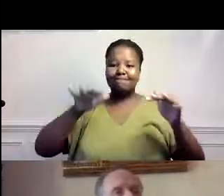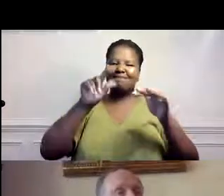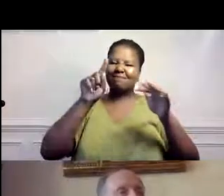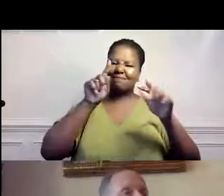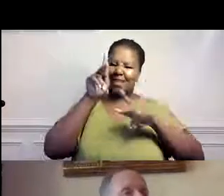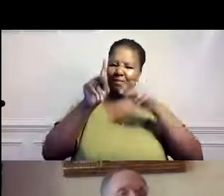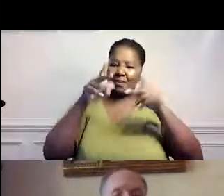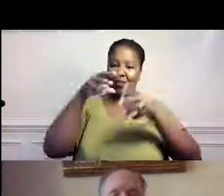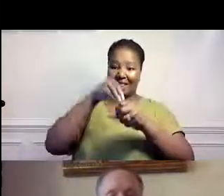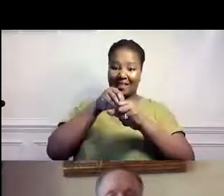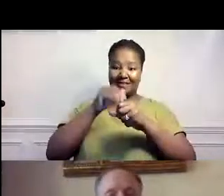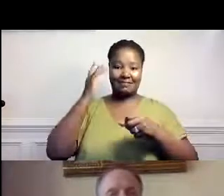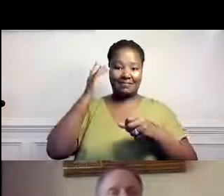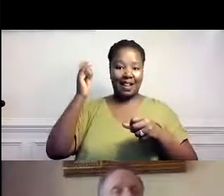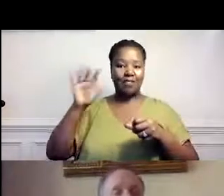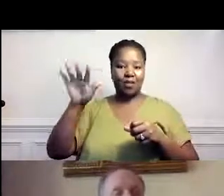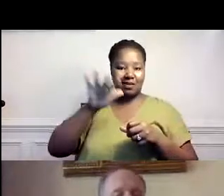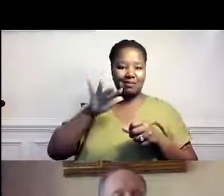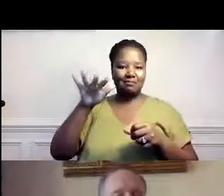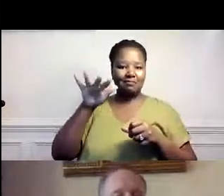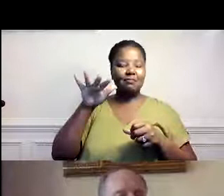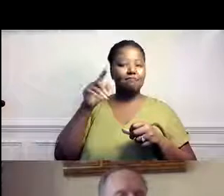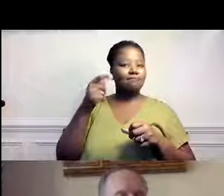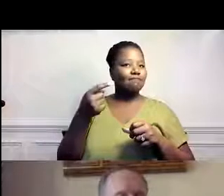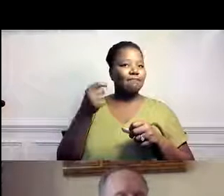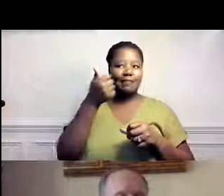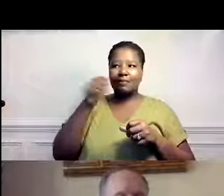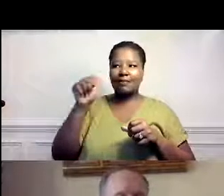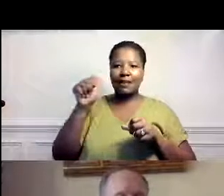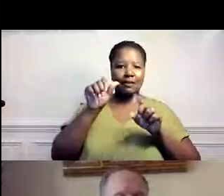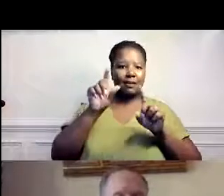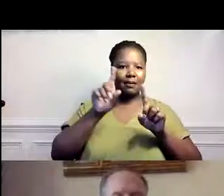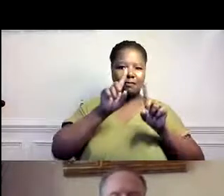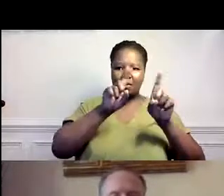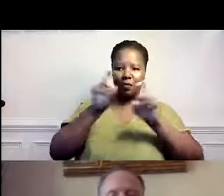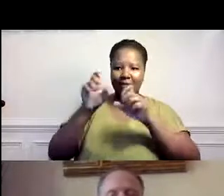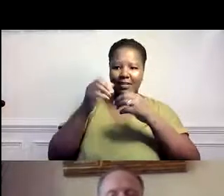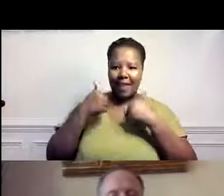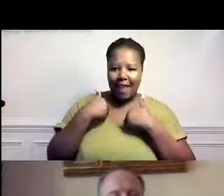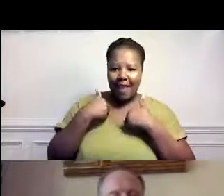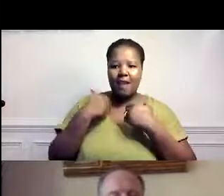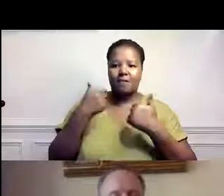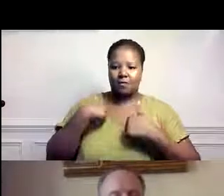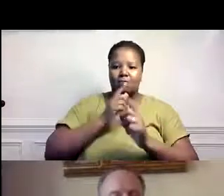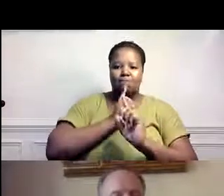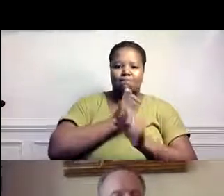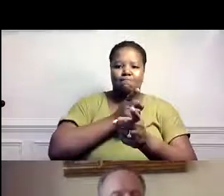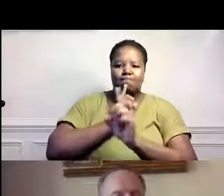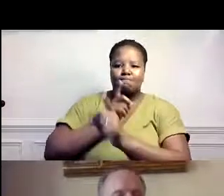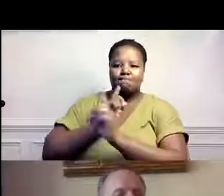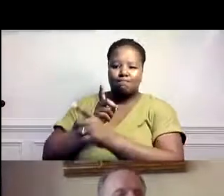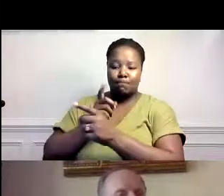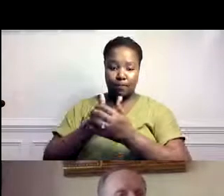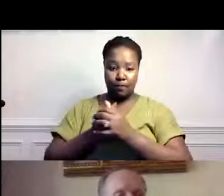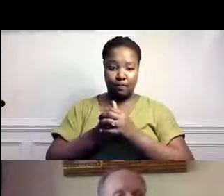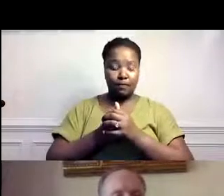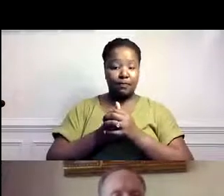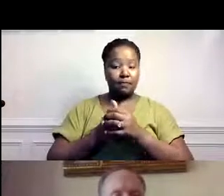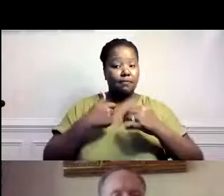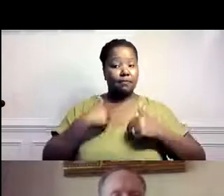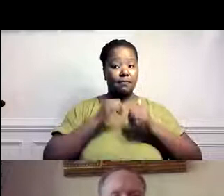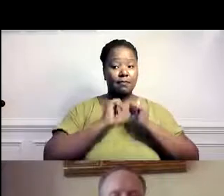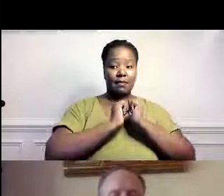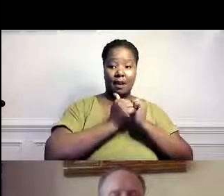to address all of the questions that are coming up. There are a number of ways that we are working hard